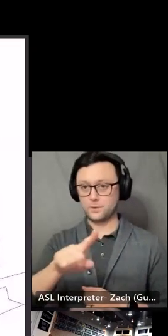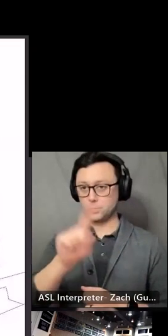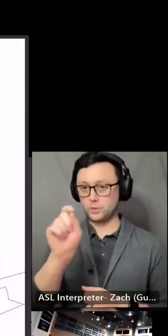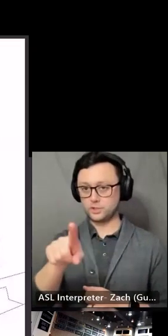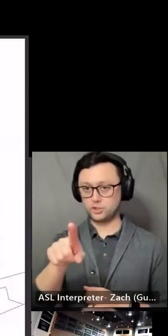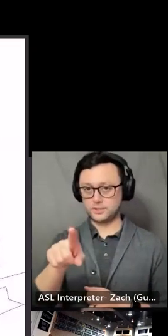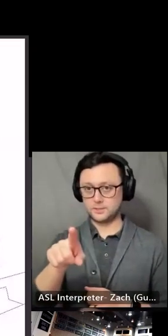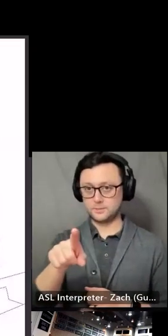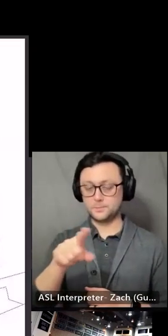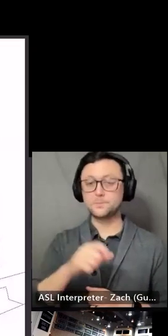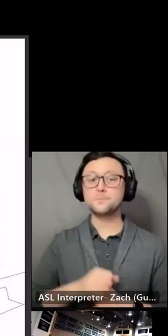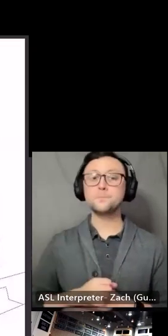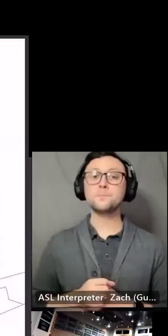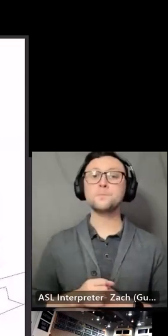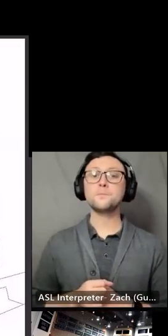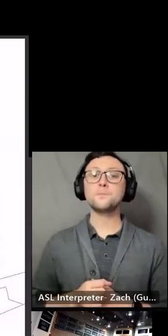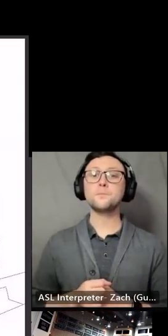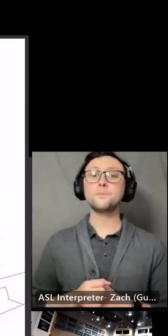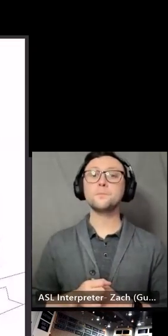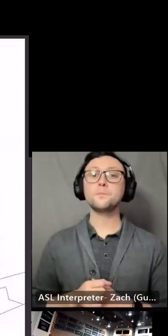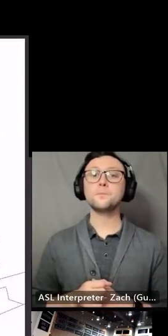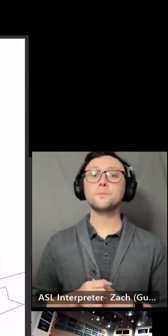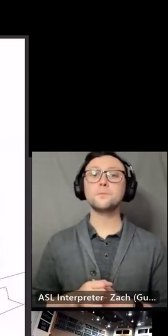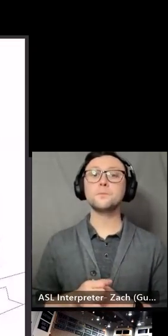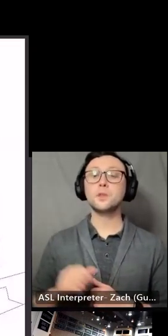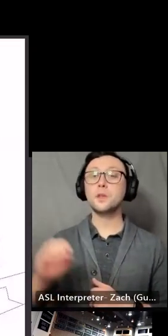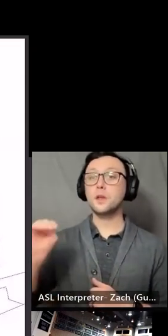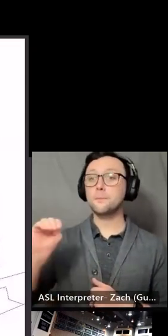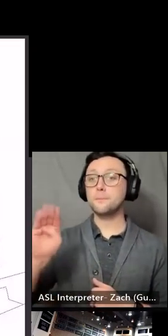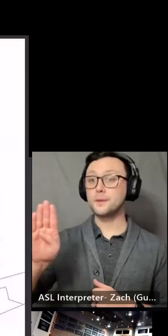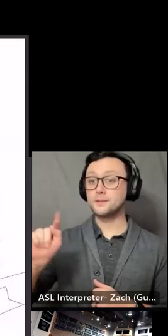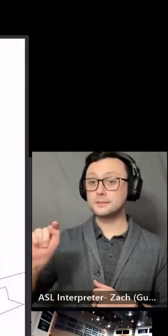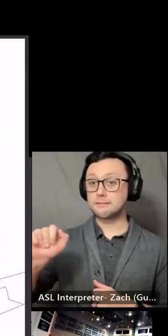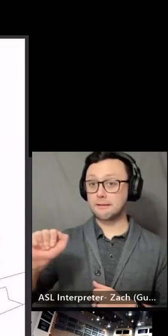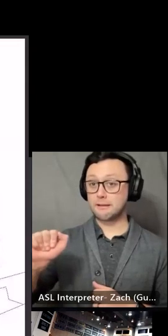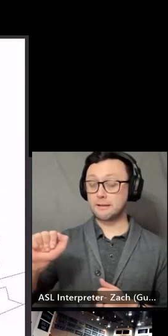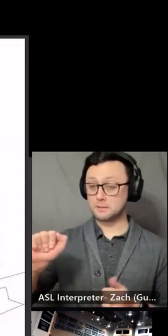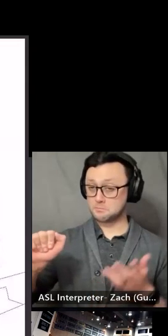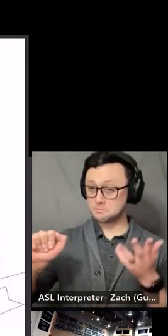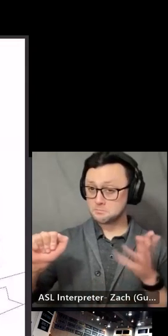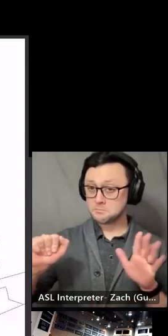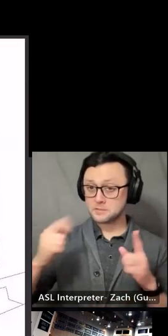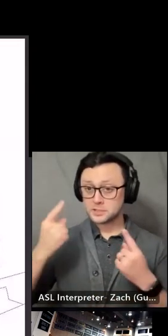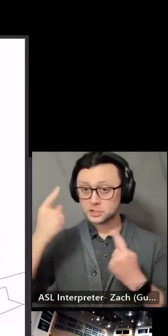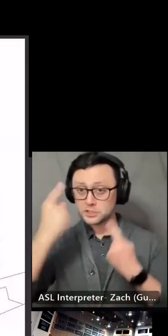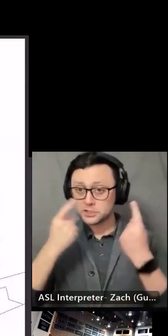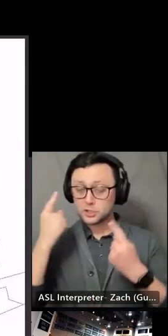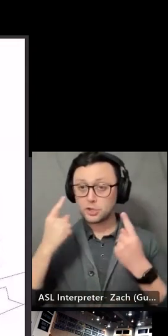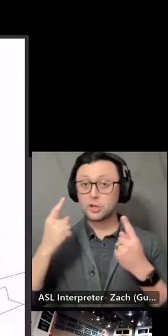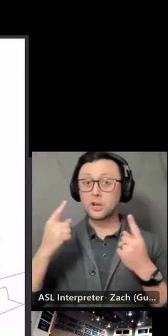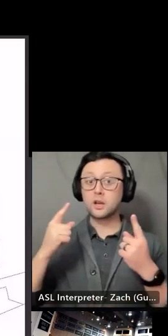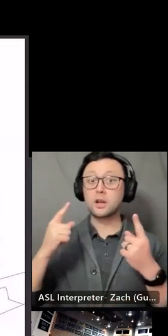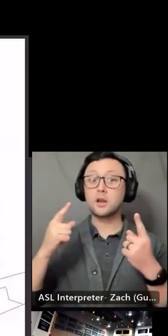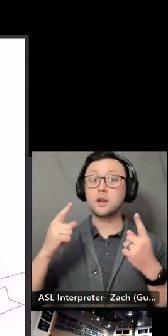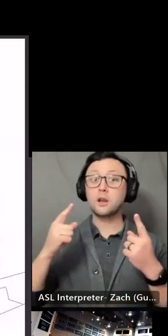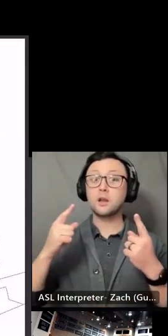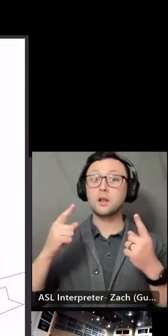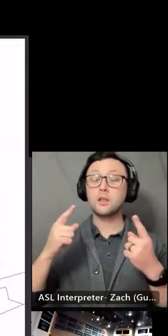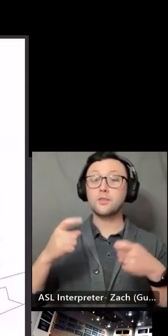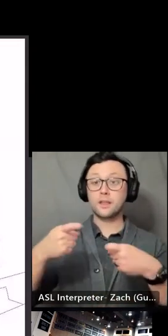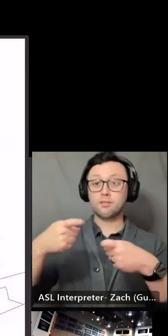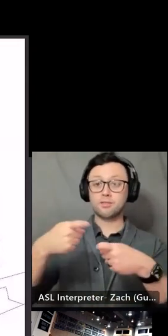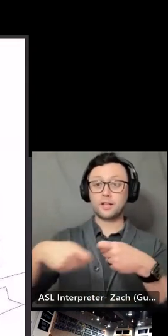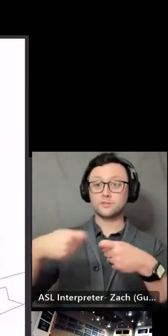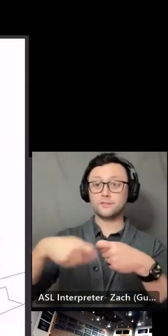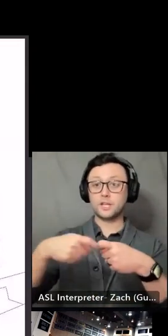which is, has the MBTA considered housing over the